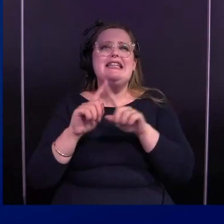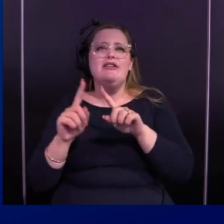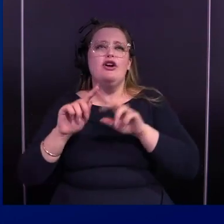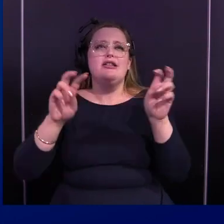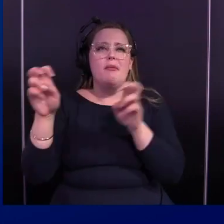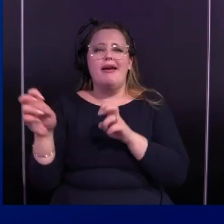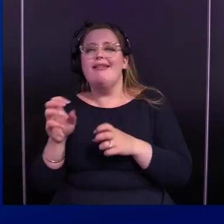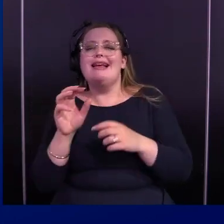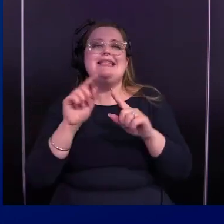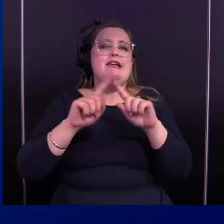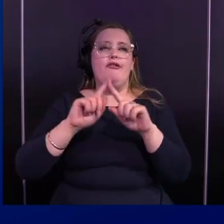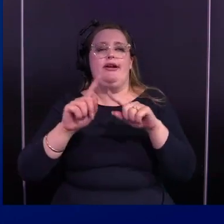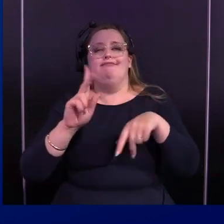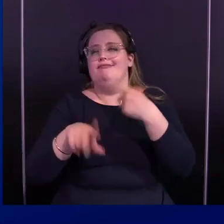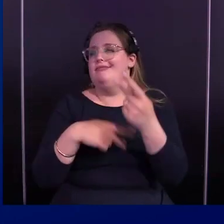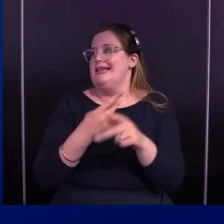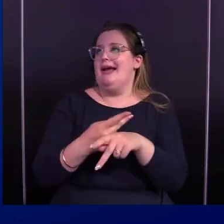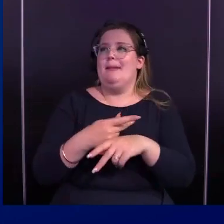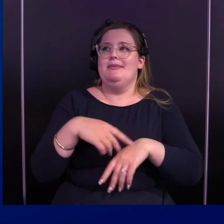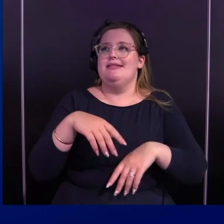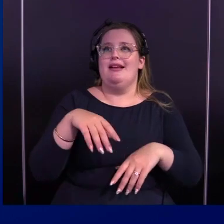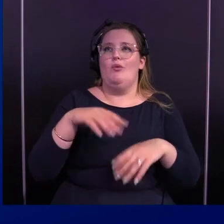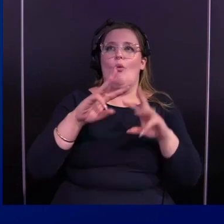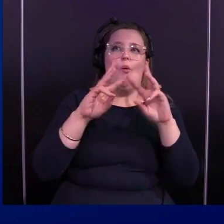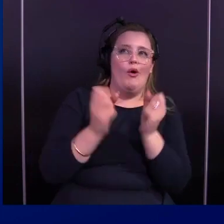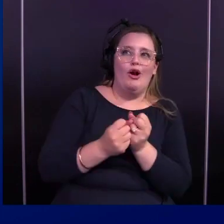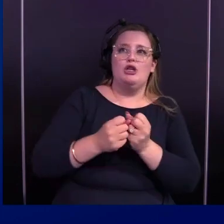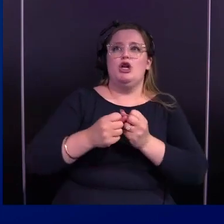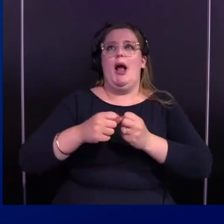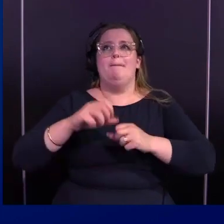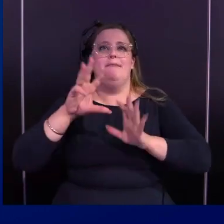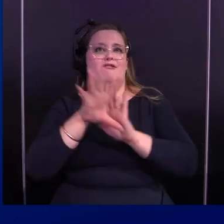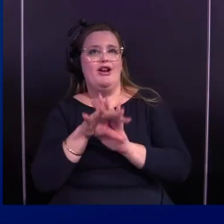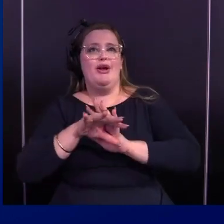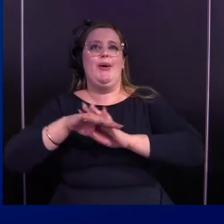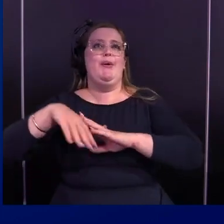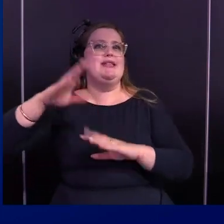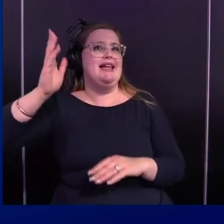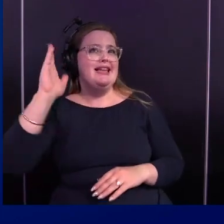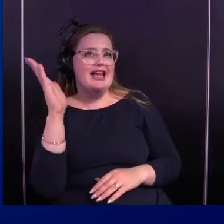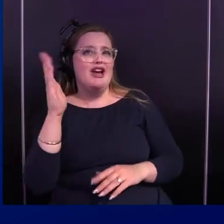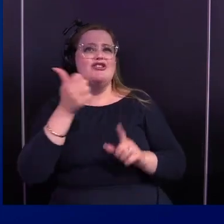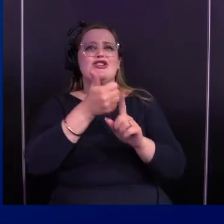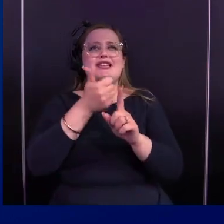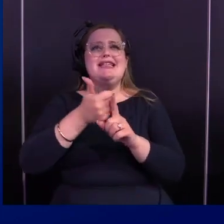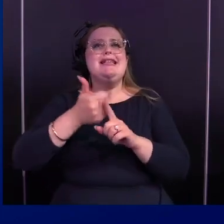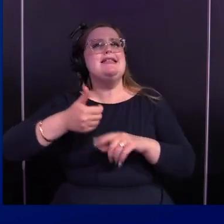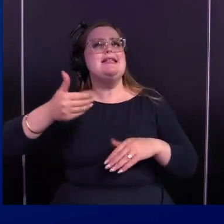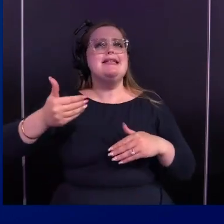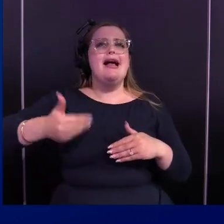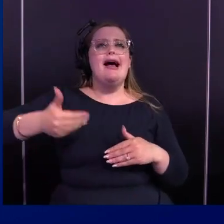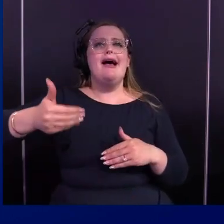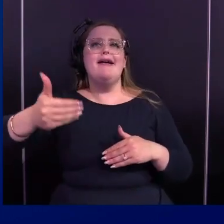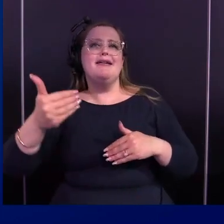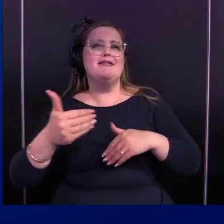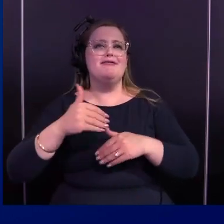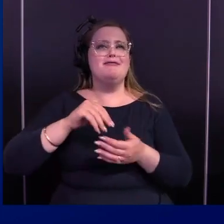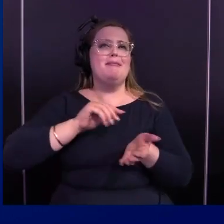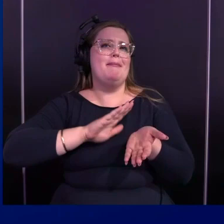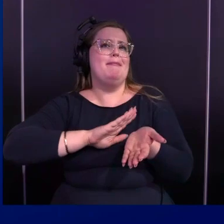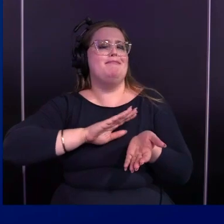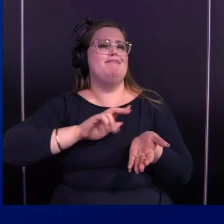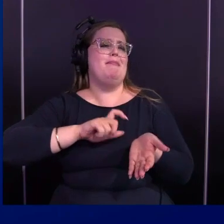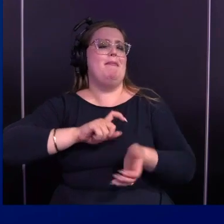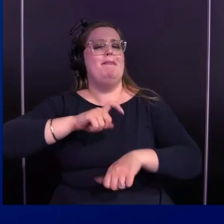like workshops, on-demand videos, lectures, self-paced learning on how you could skill up threat detection and incident response